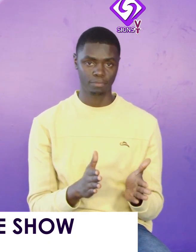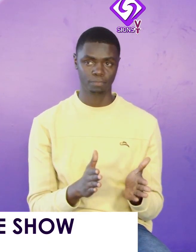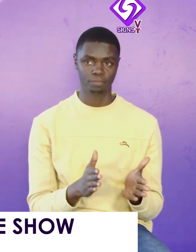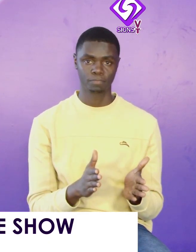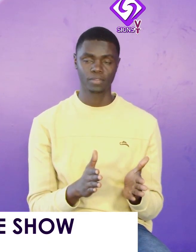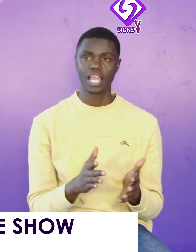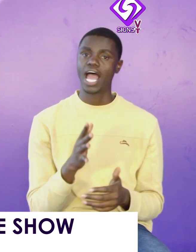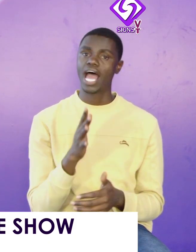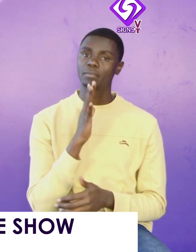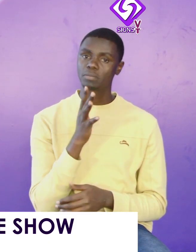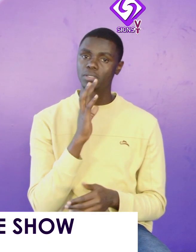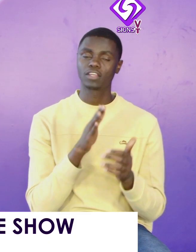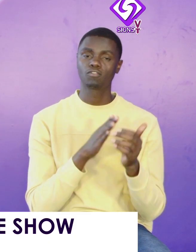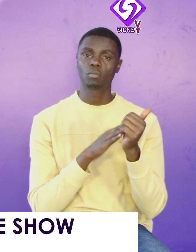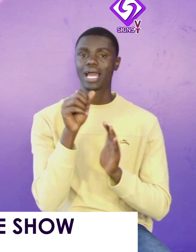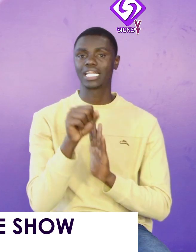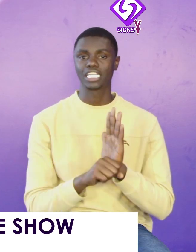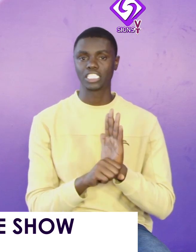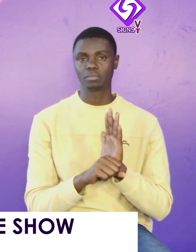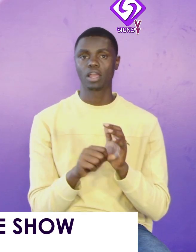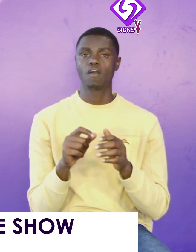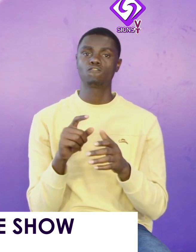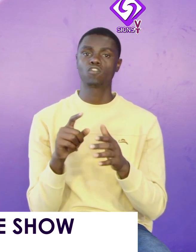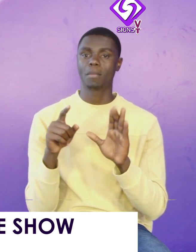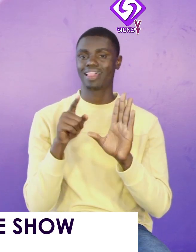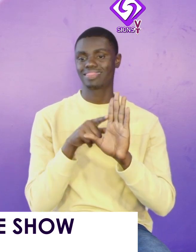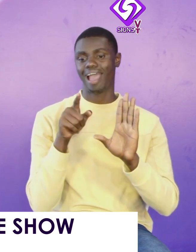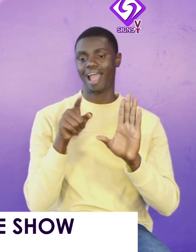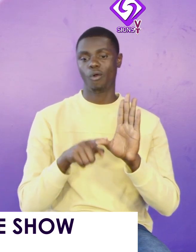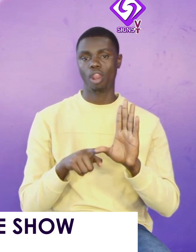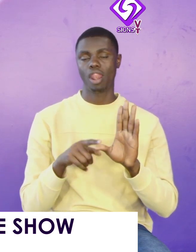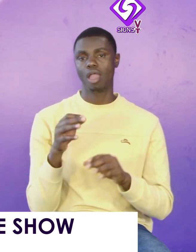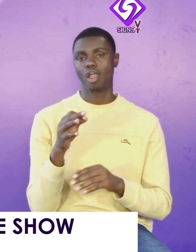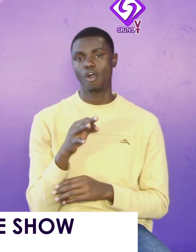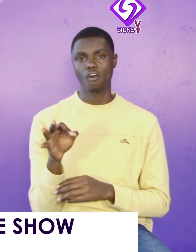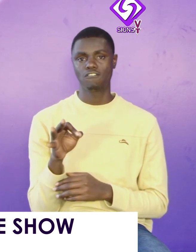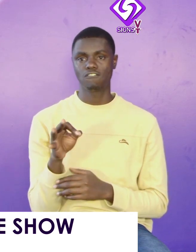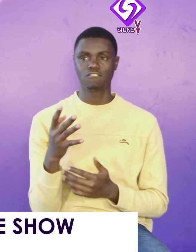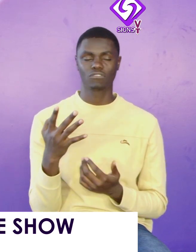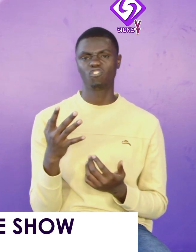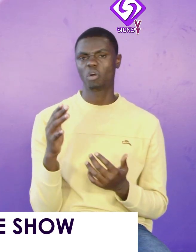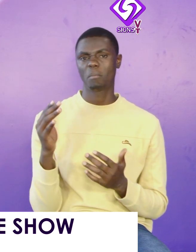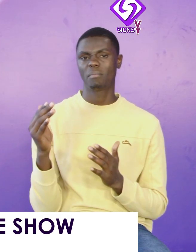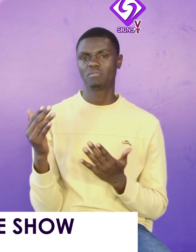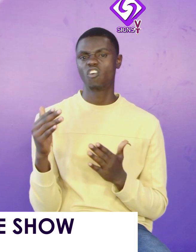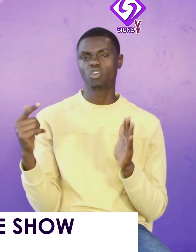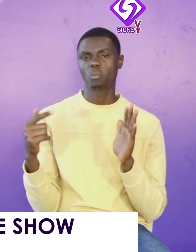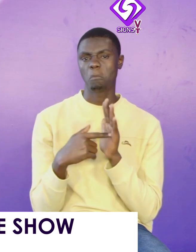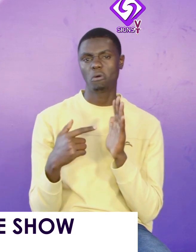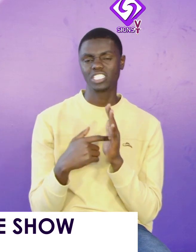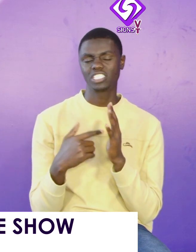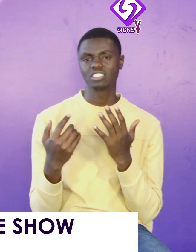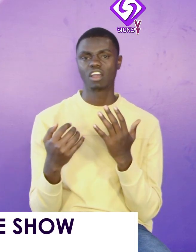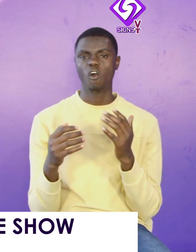and I'm talking of leadership from the angle of a counselor, a prophet, a pastor, a sheikh, a